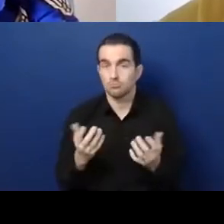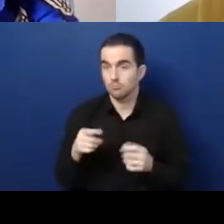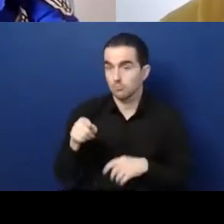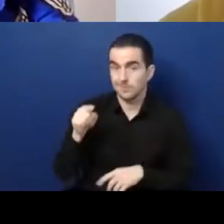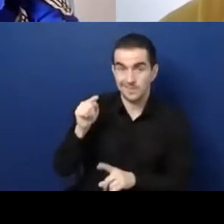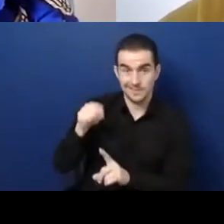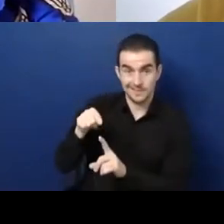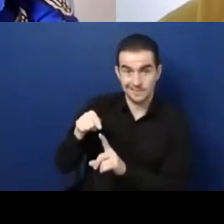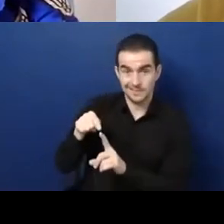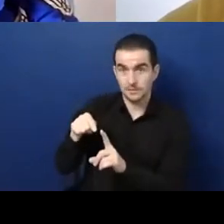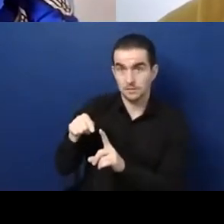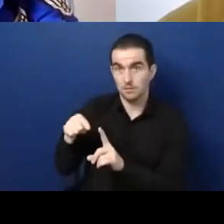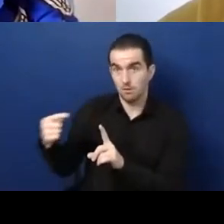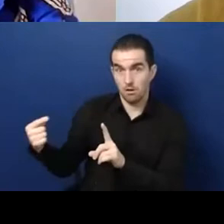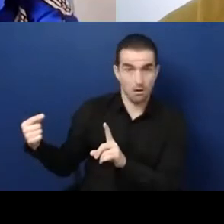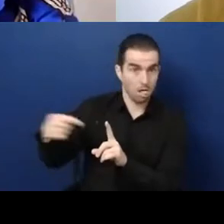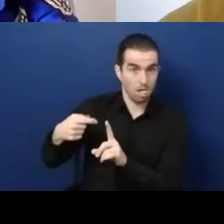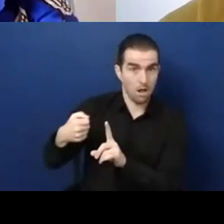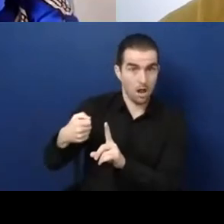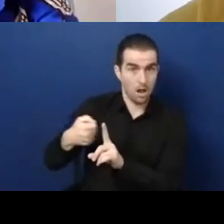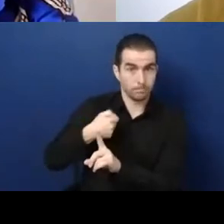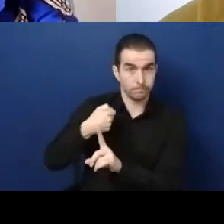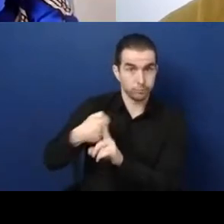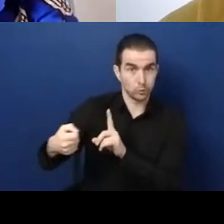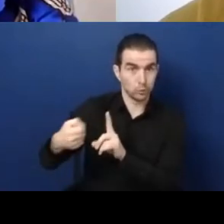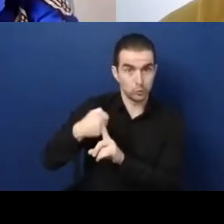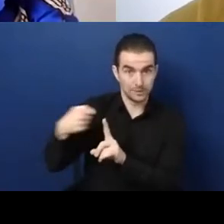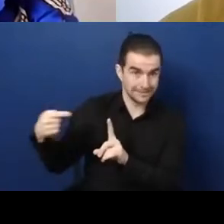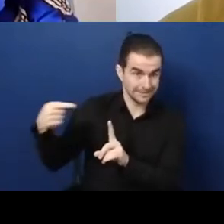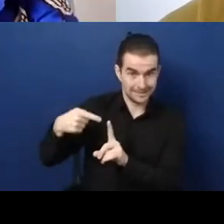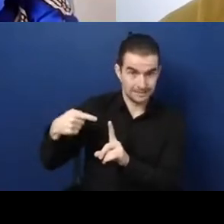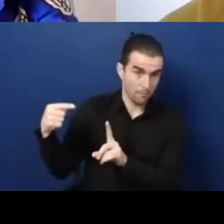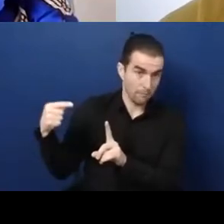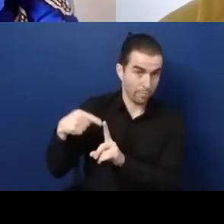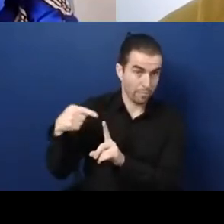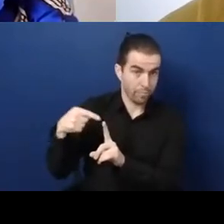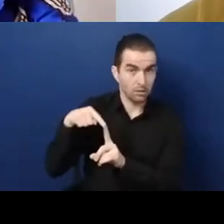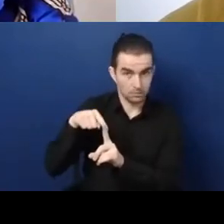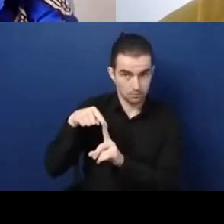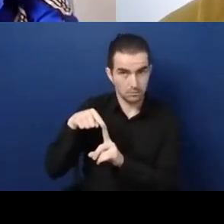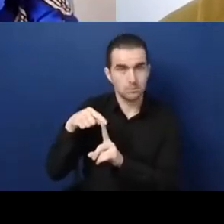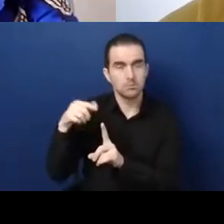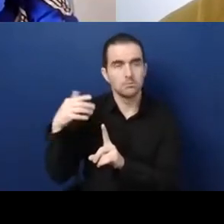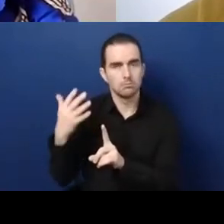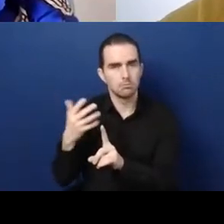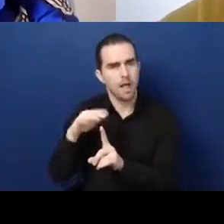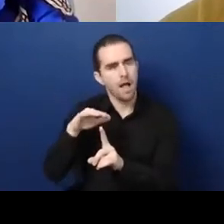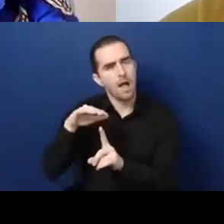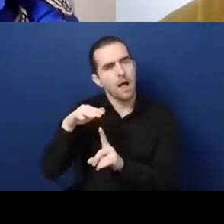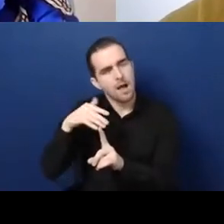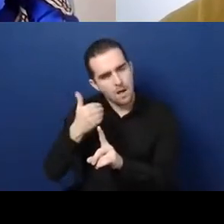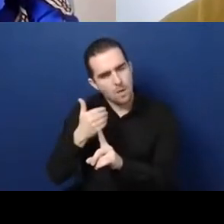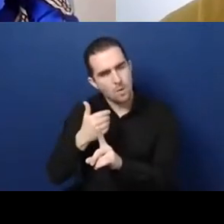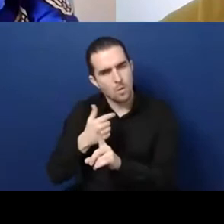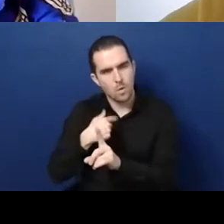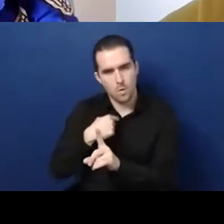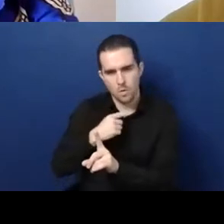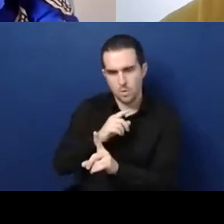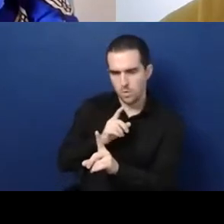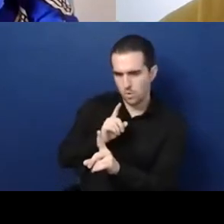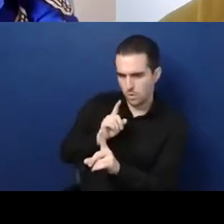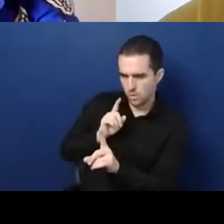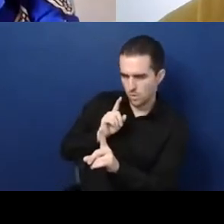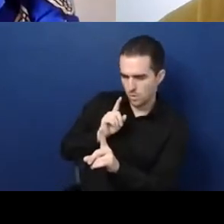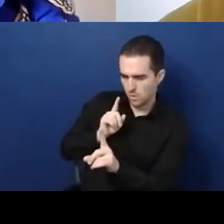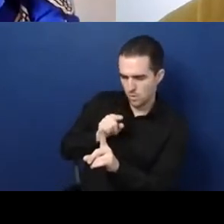need a budget that would facilitate you to go out to reach out to this person. There is no way you would